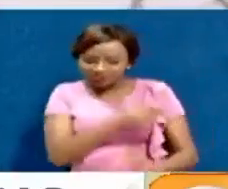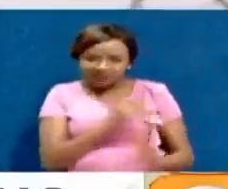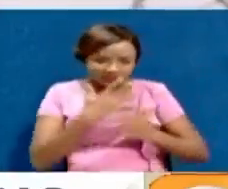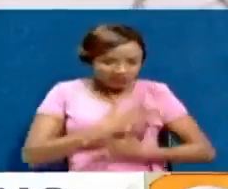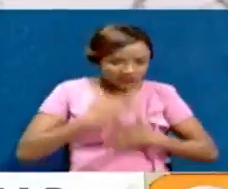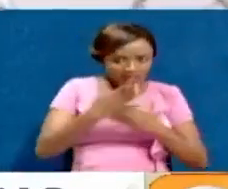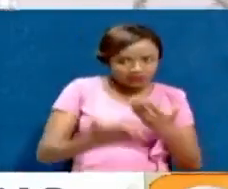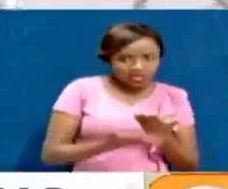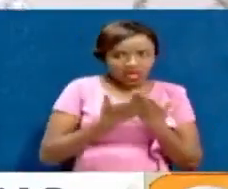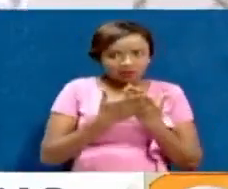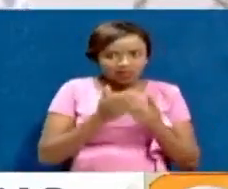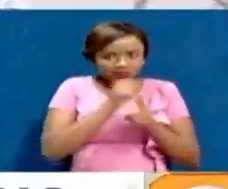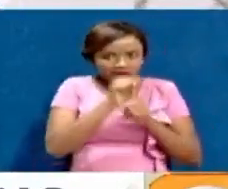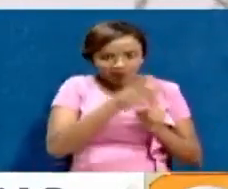this